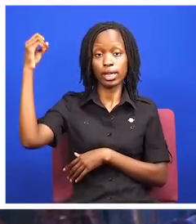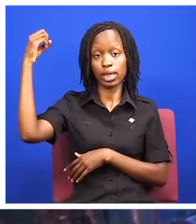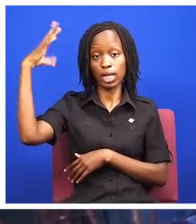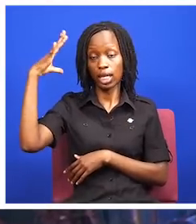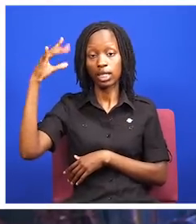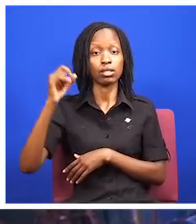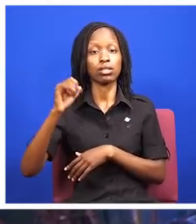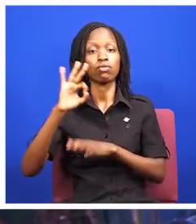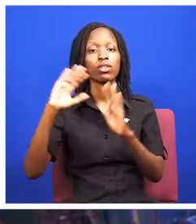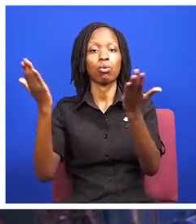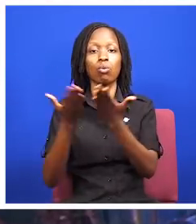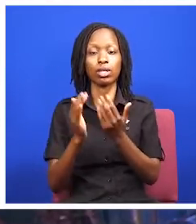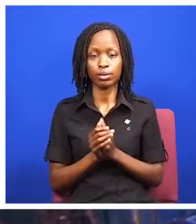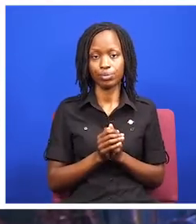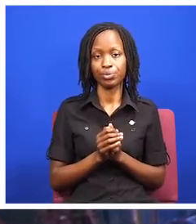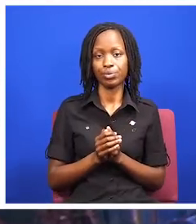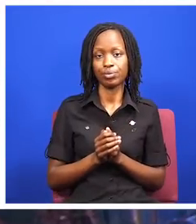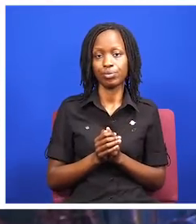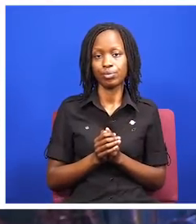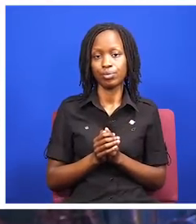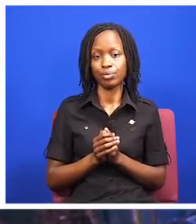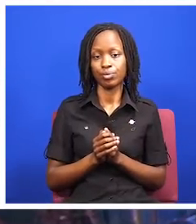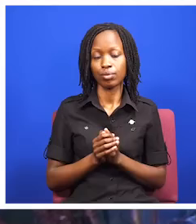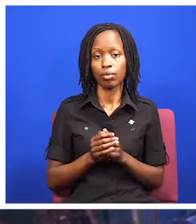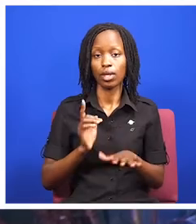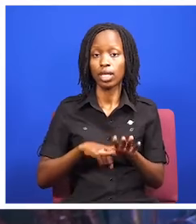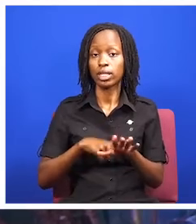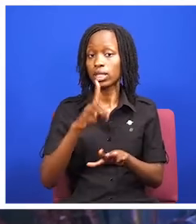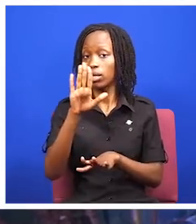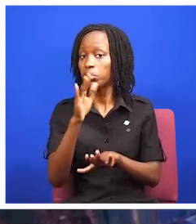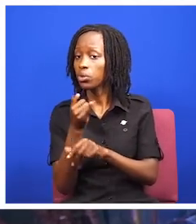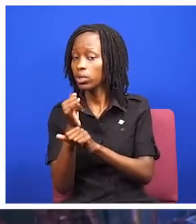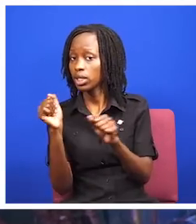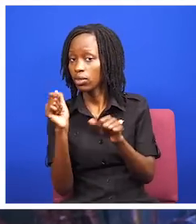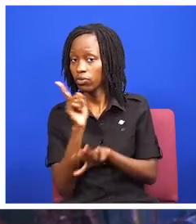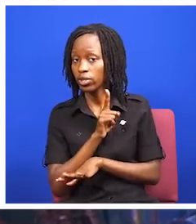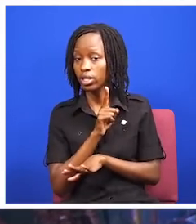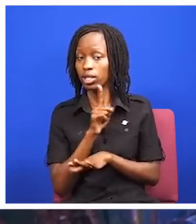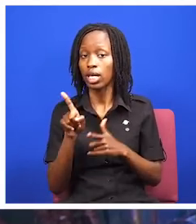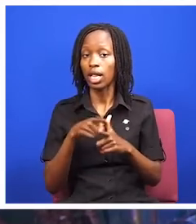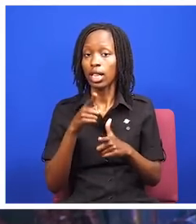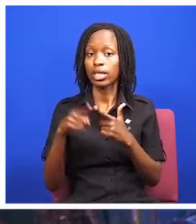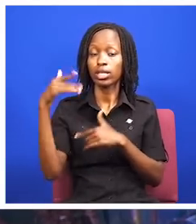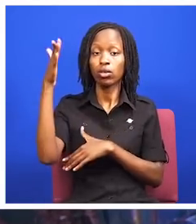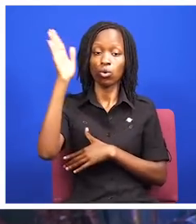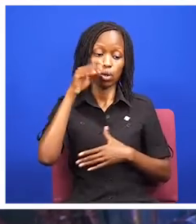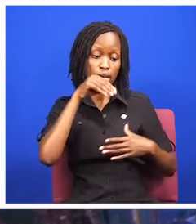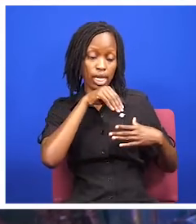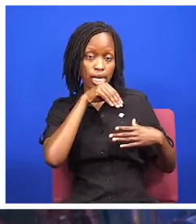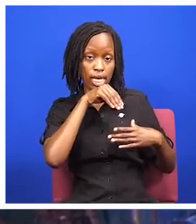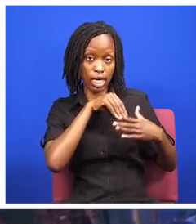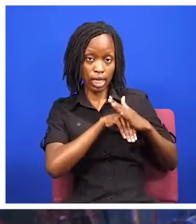light of the world. You know what, guys? When you get born again, God comes